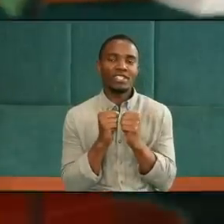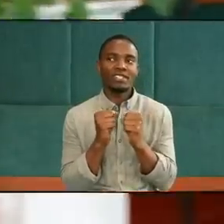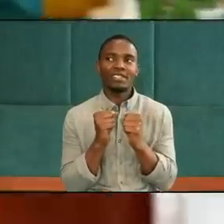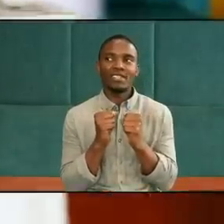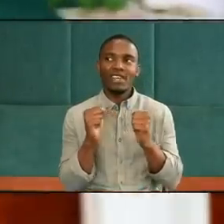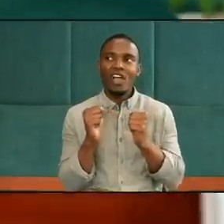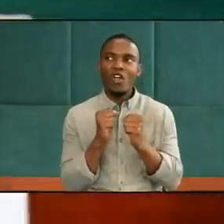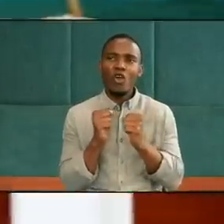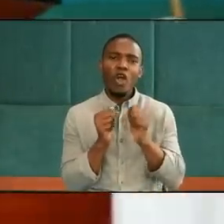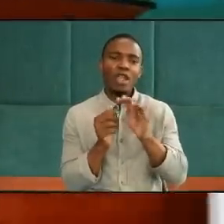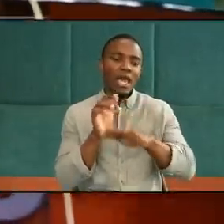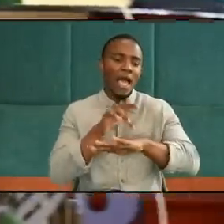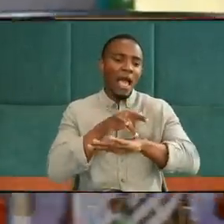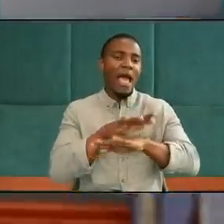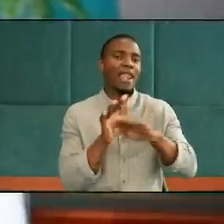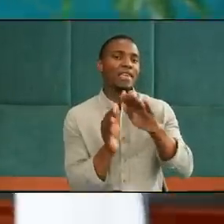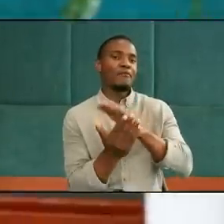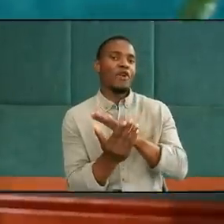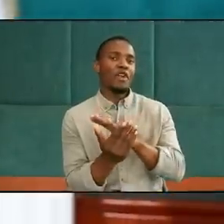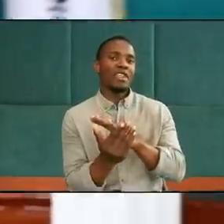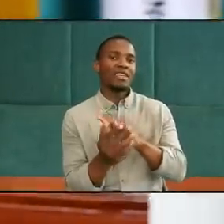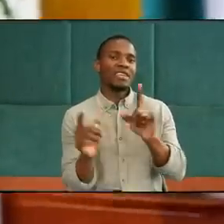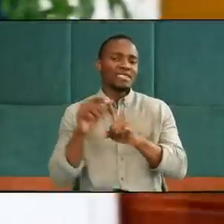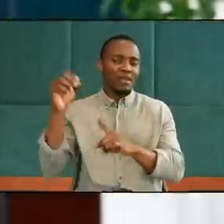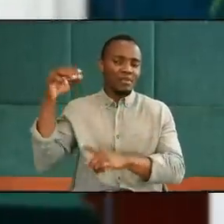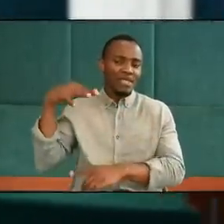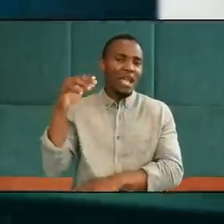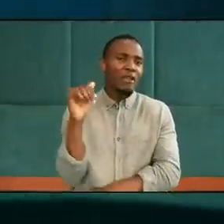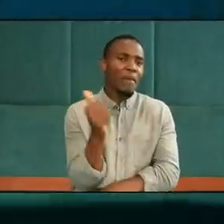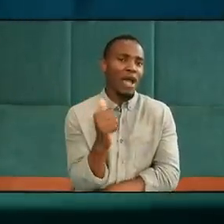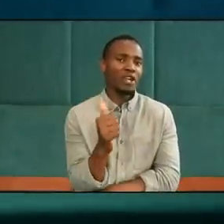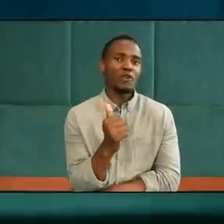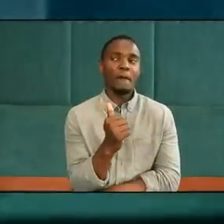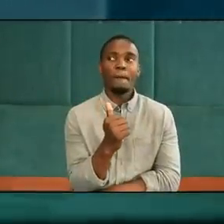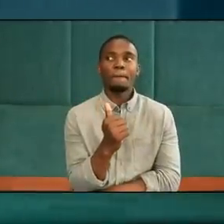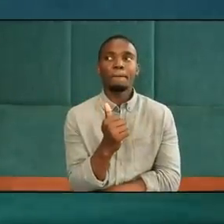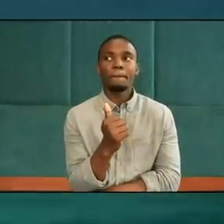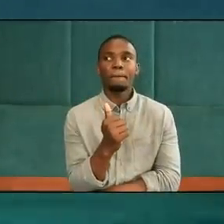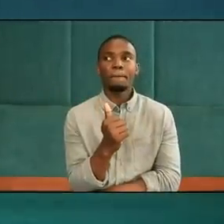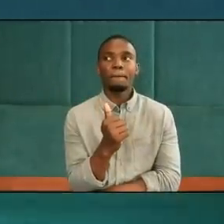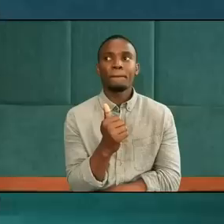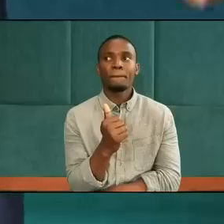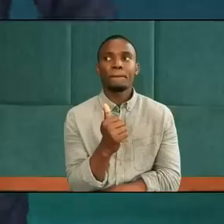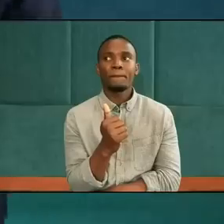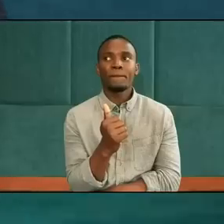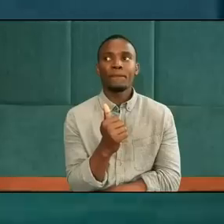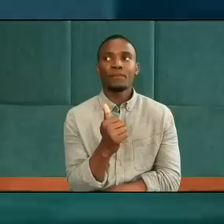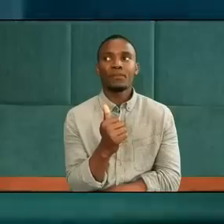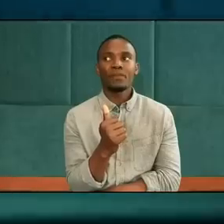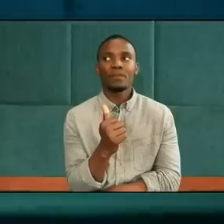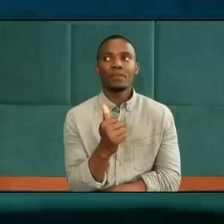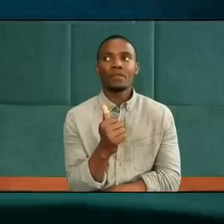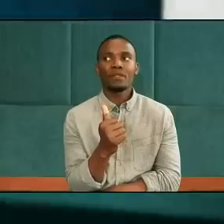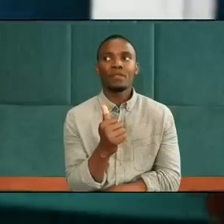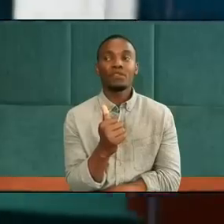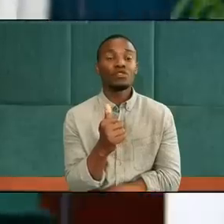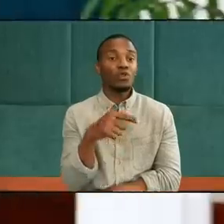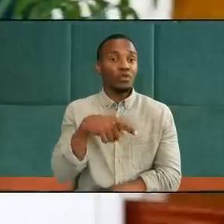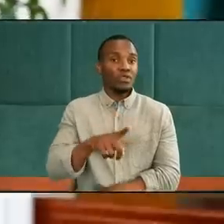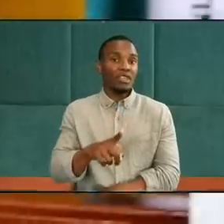on the grass. Early in the morning. Sun don't even come up as yet. So they had him in Caiaphas' house all